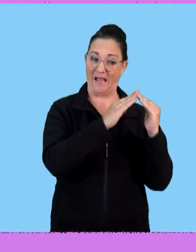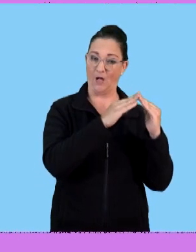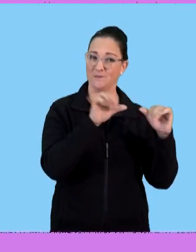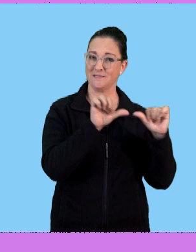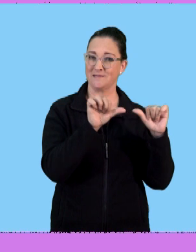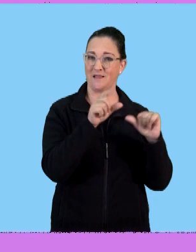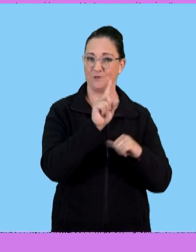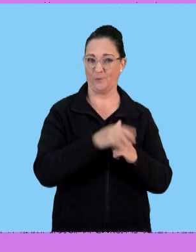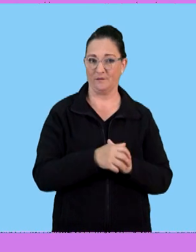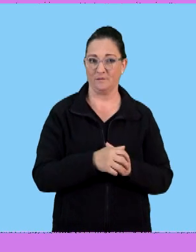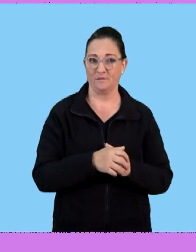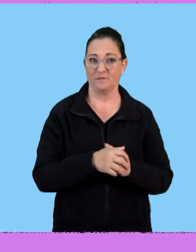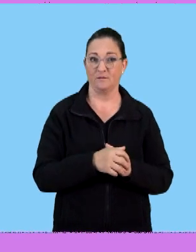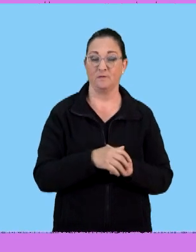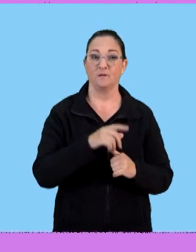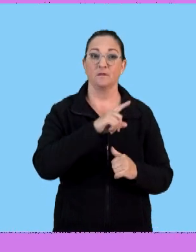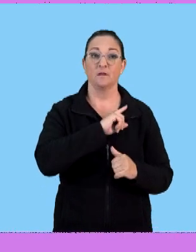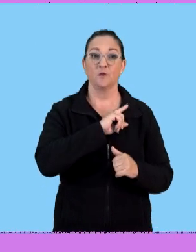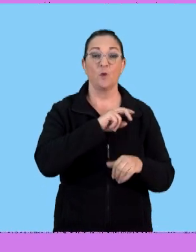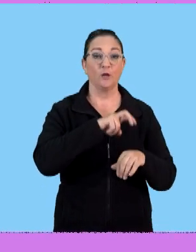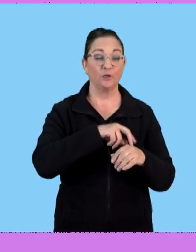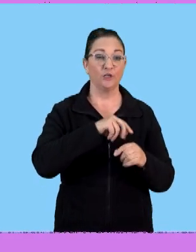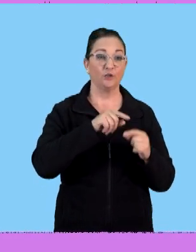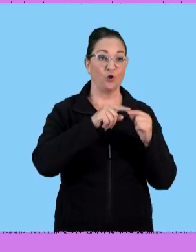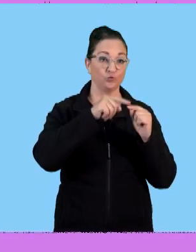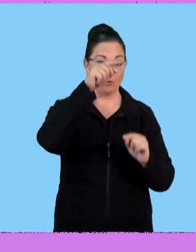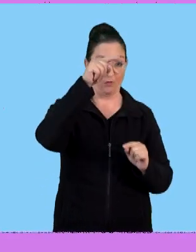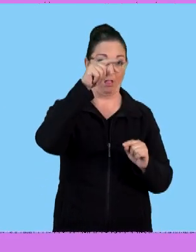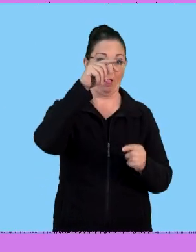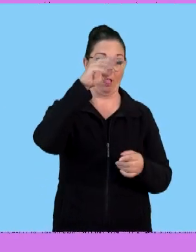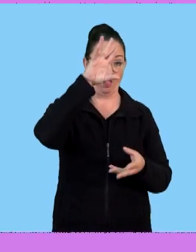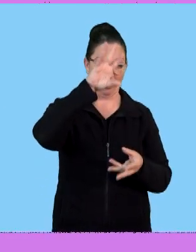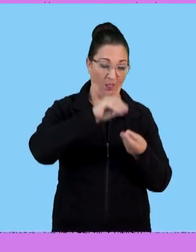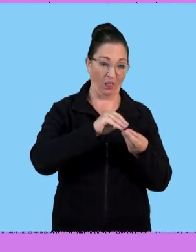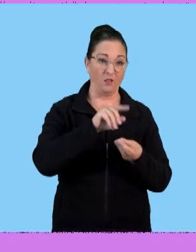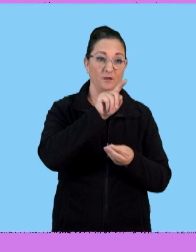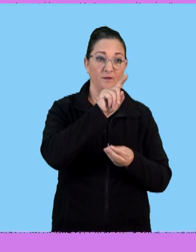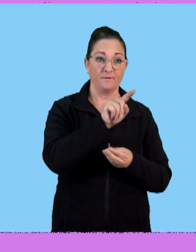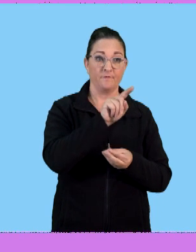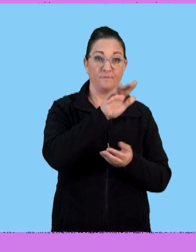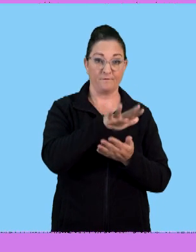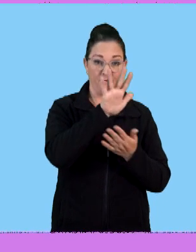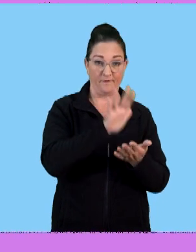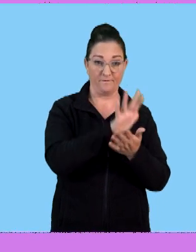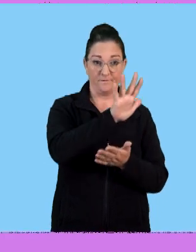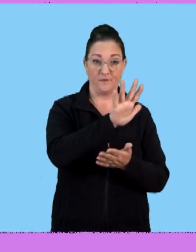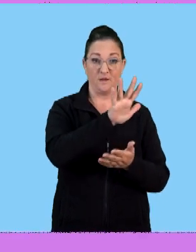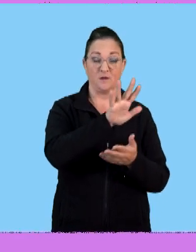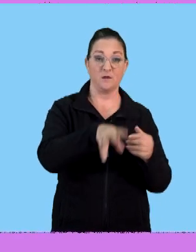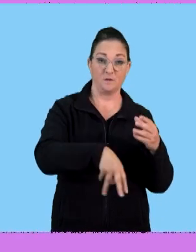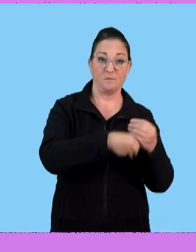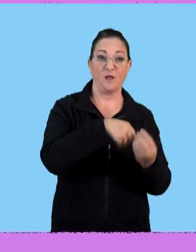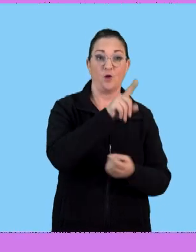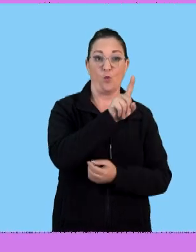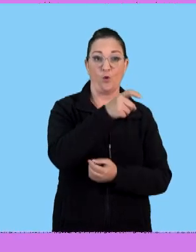diagram. Remember, what is the total length? We need that of the bird cage. It's this 15 here plus the